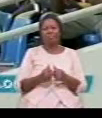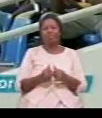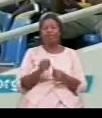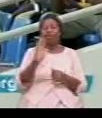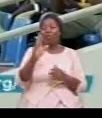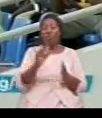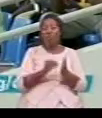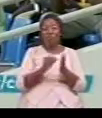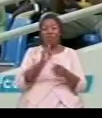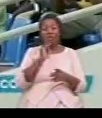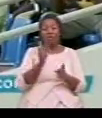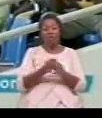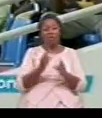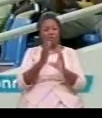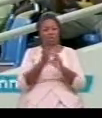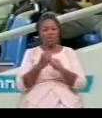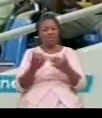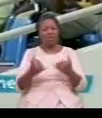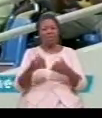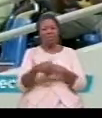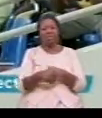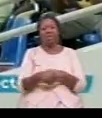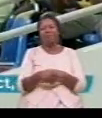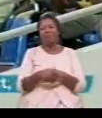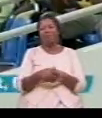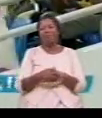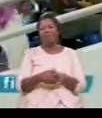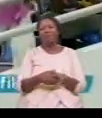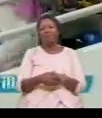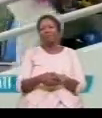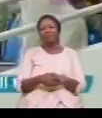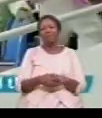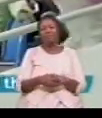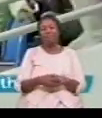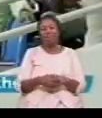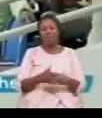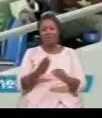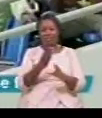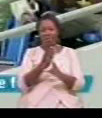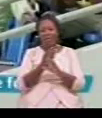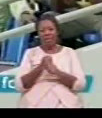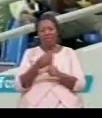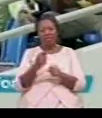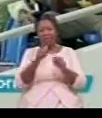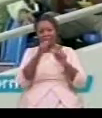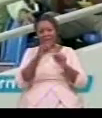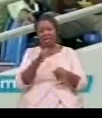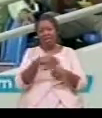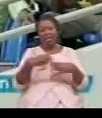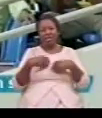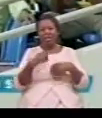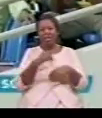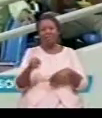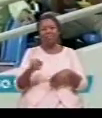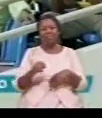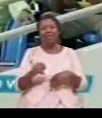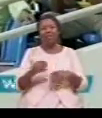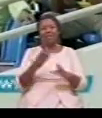tonight. Yours is just to receive. Receive the blessing. Receive the healing. Receive the